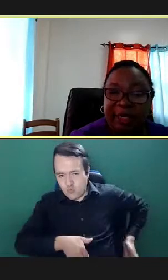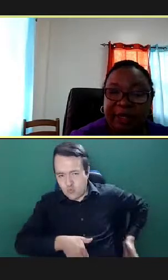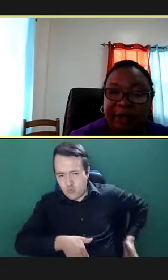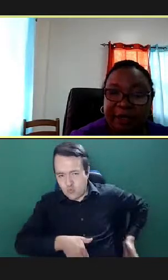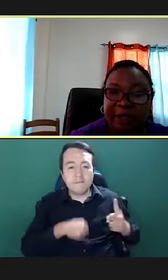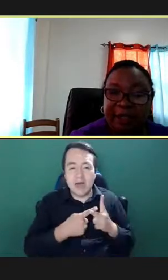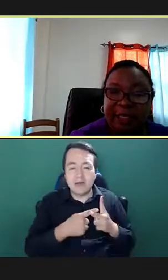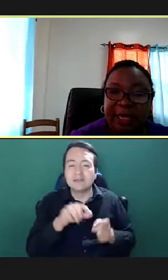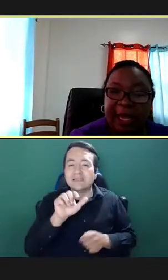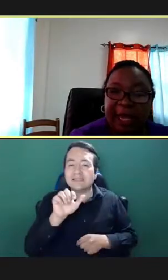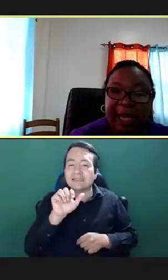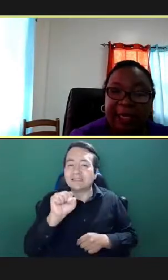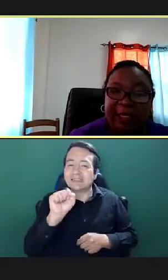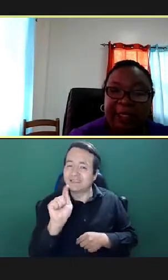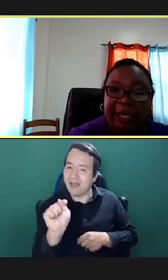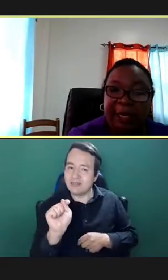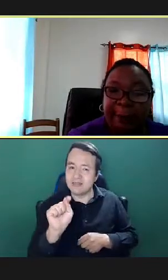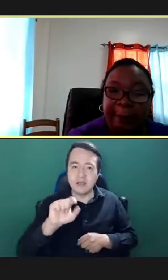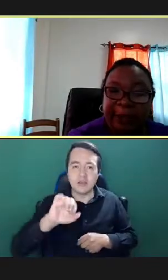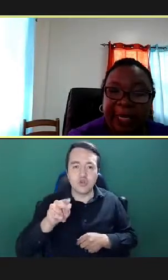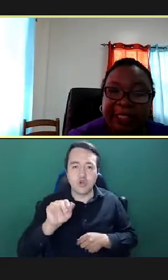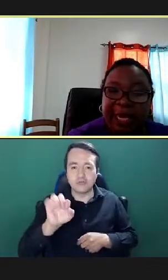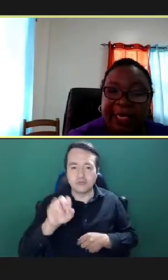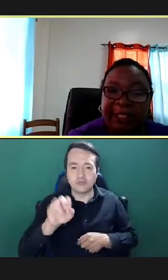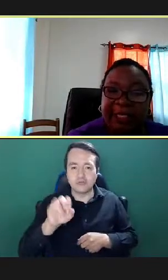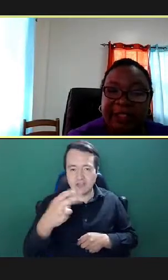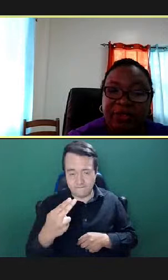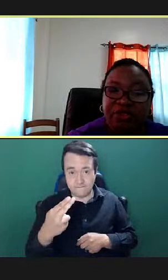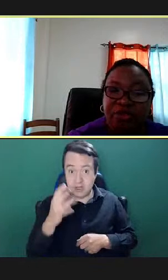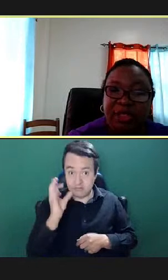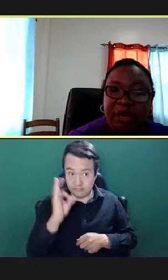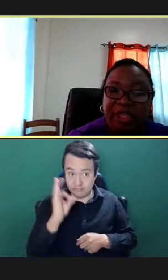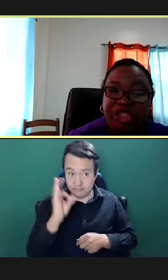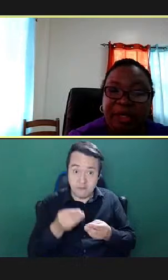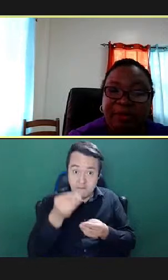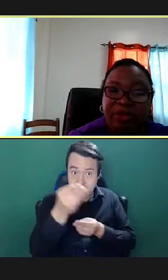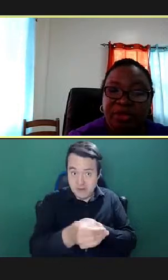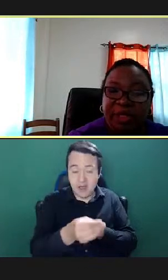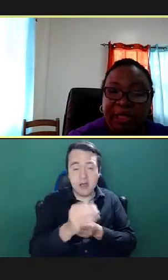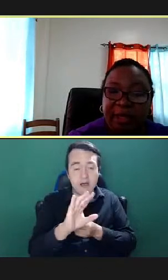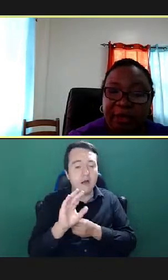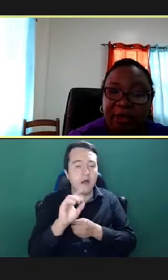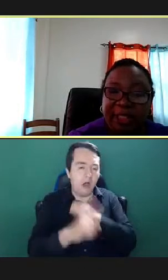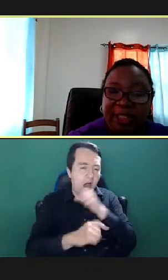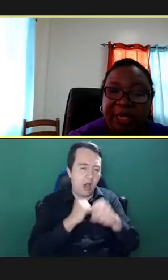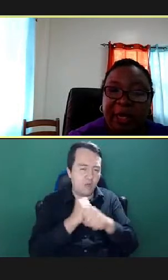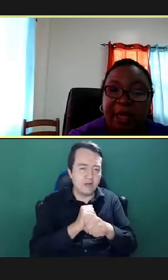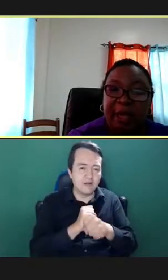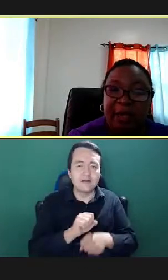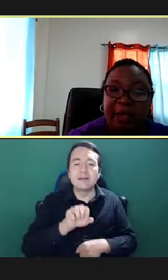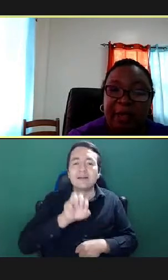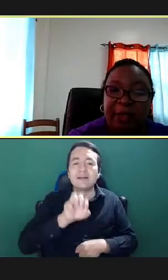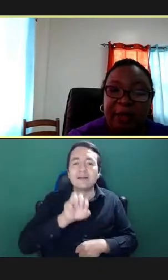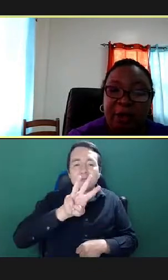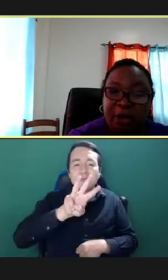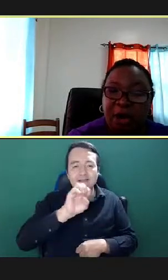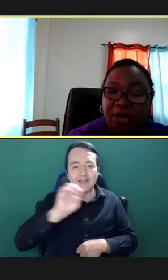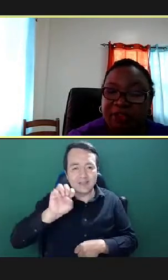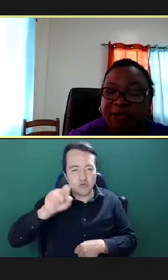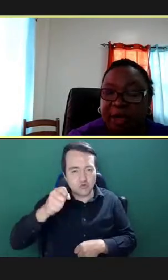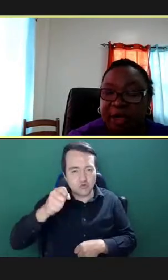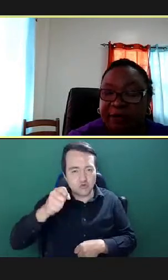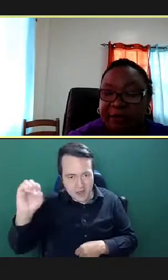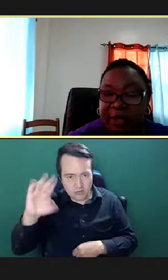300,000 Guyana dollars, and that is accessed through scholarships, student loans,